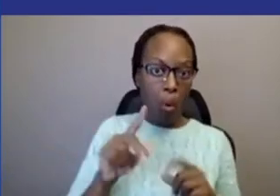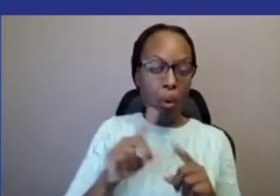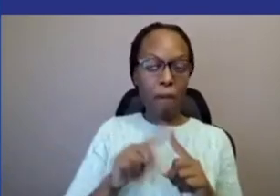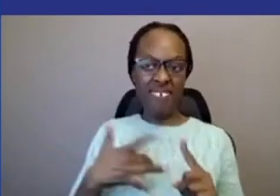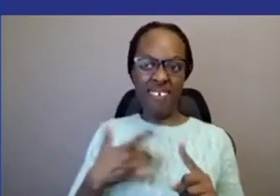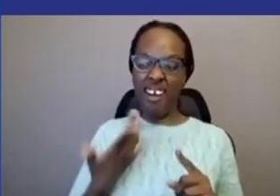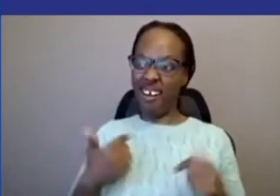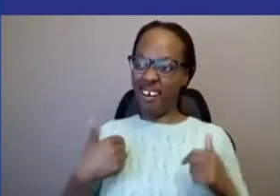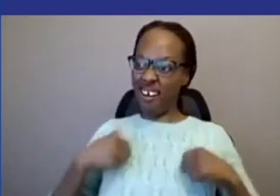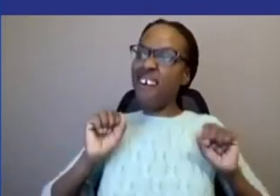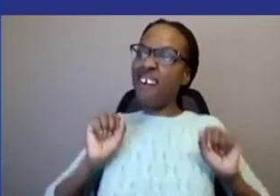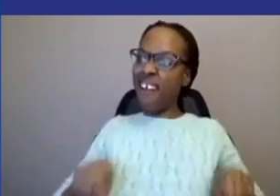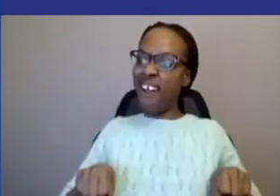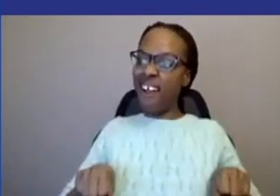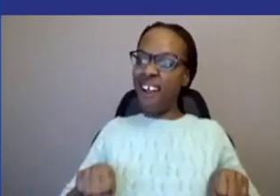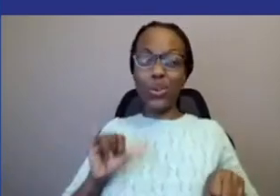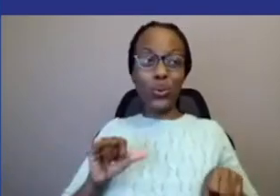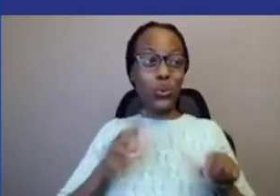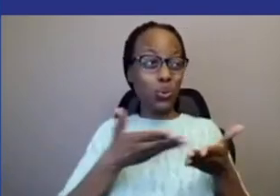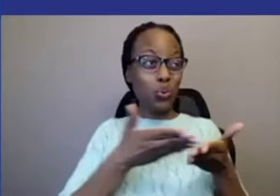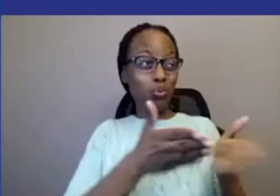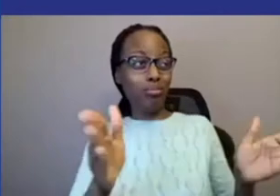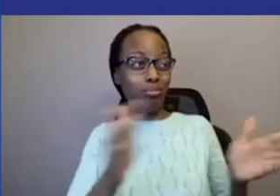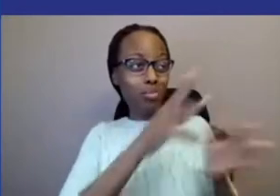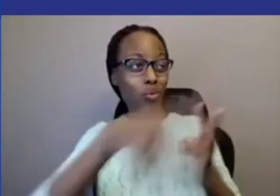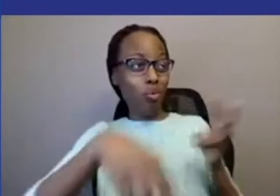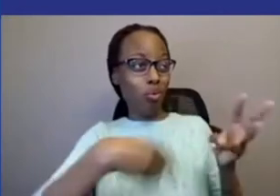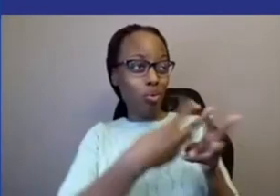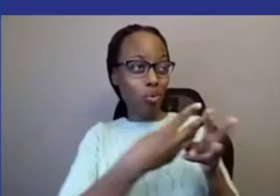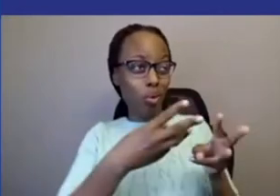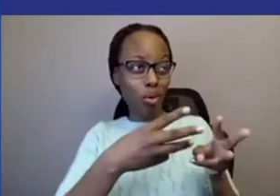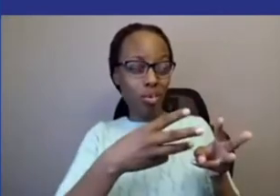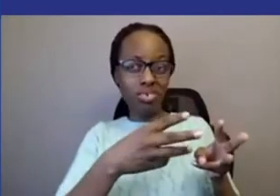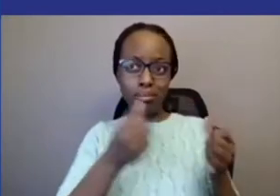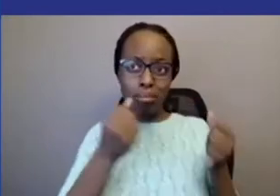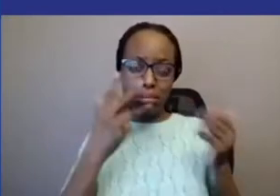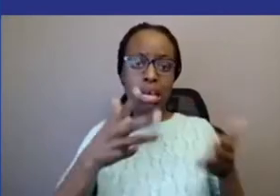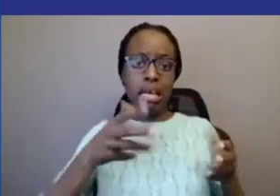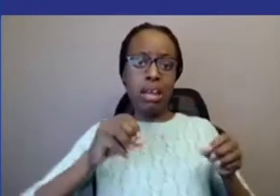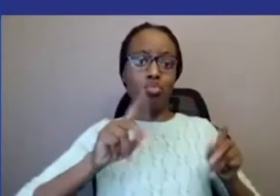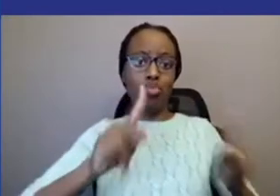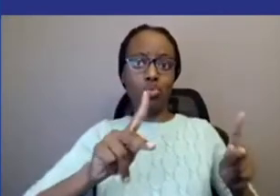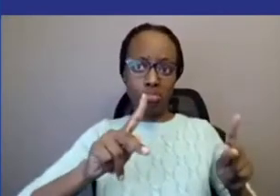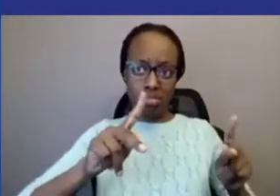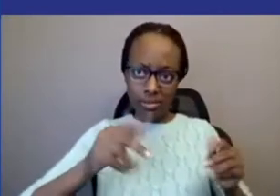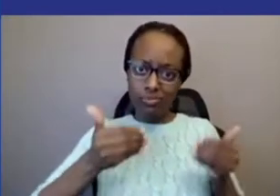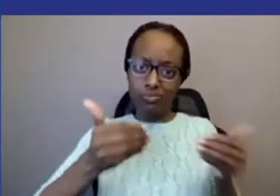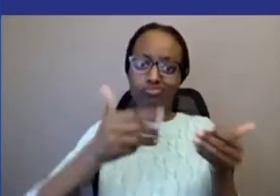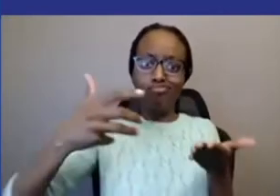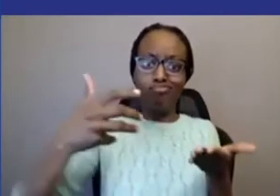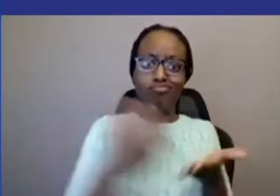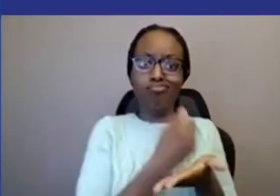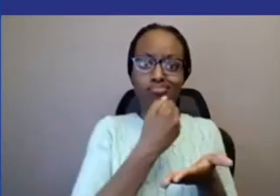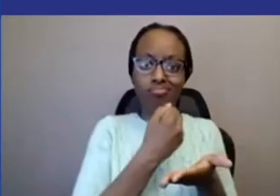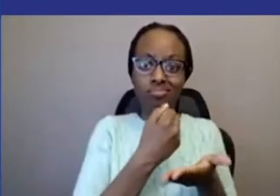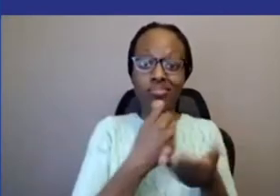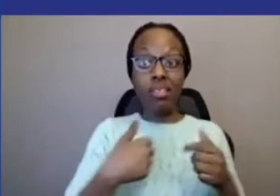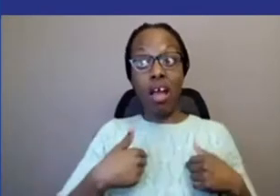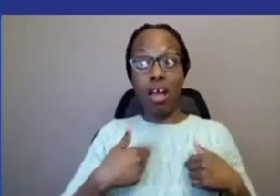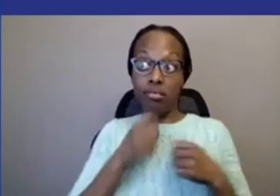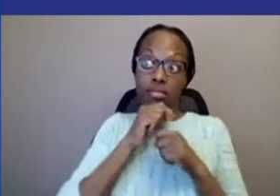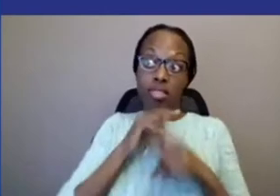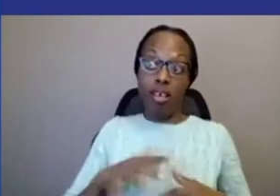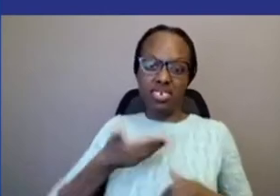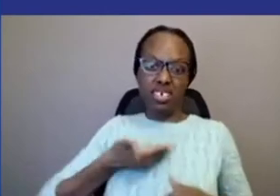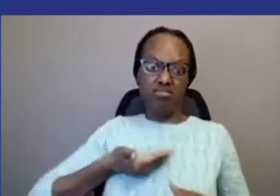there of opportunities if you go out there and get them. I was blessed because I was recruited. I was recruited to